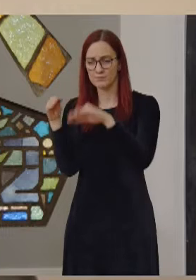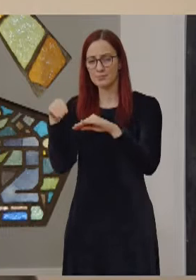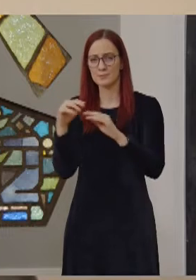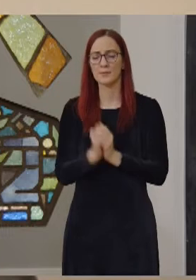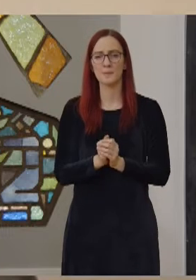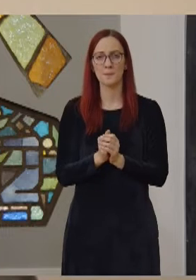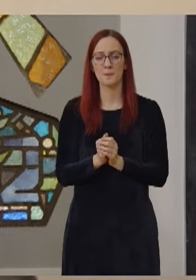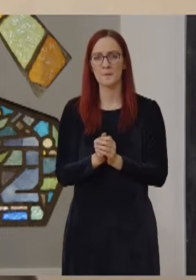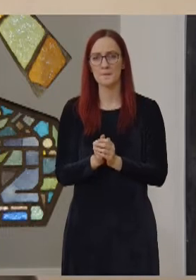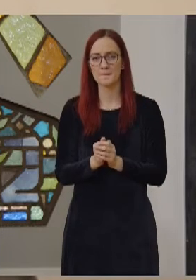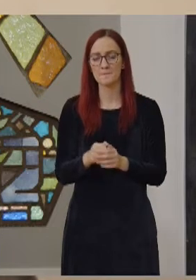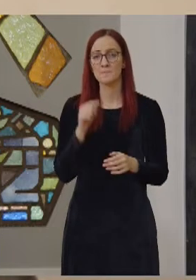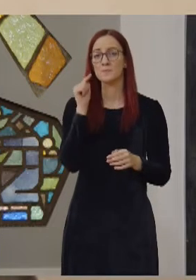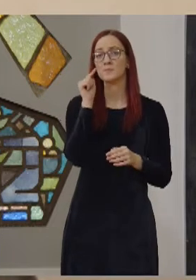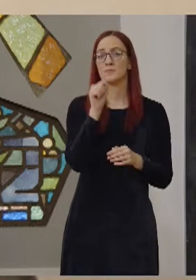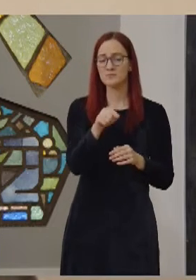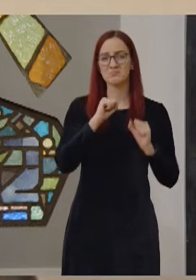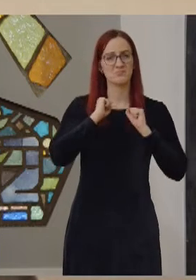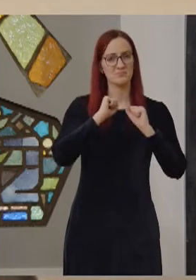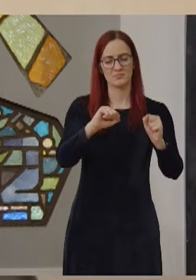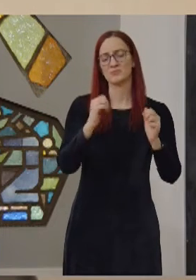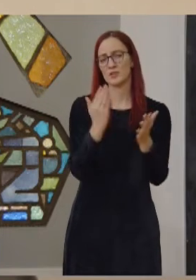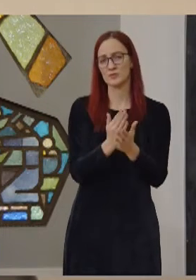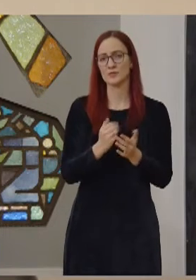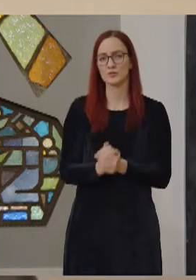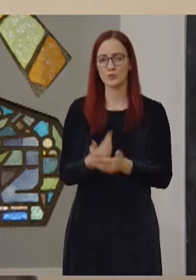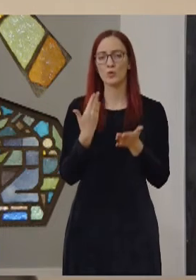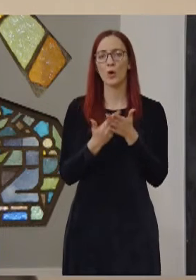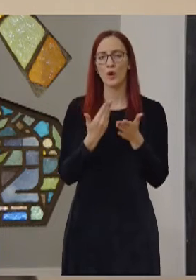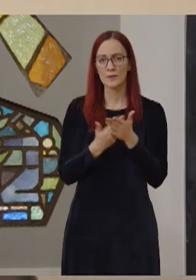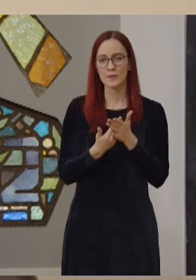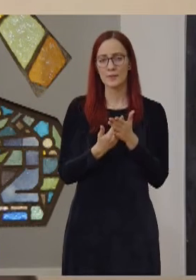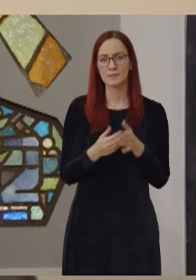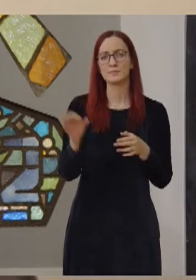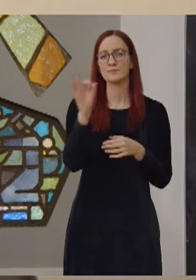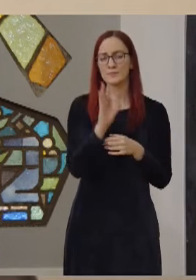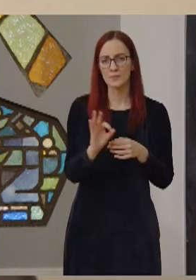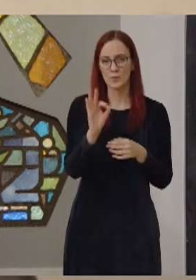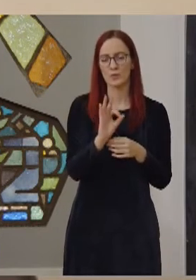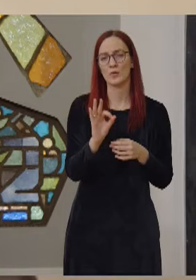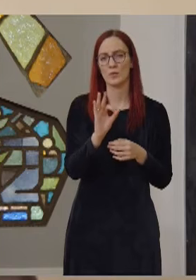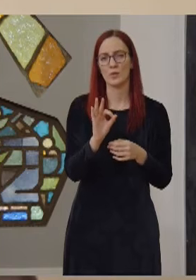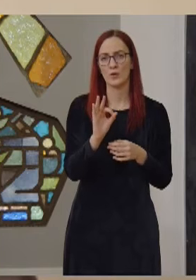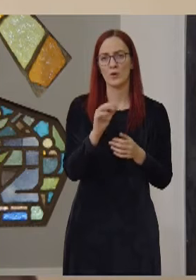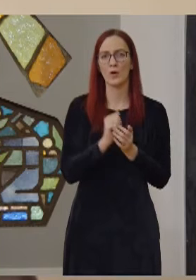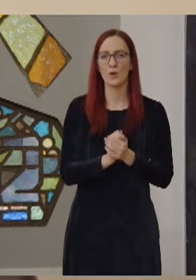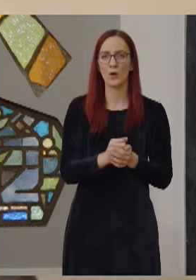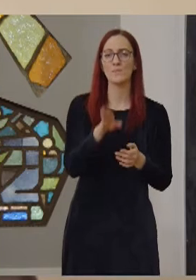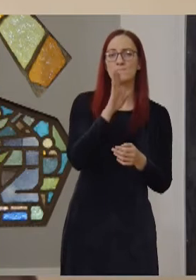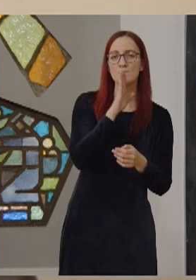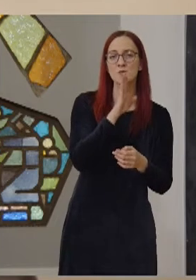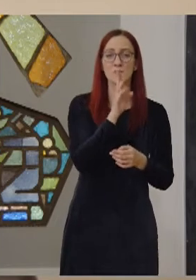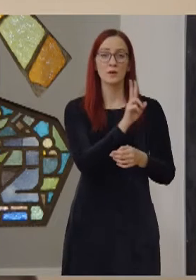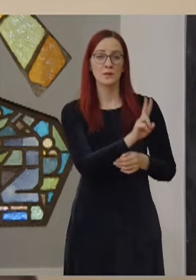prepared by those who drafted the Istanbul Convention. The CEDAW Convention shows even more